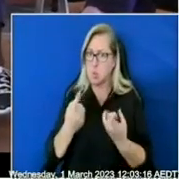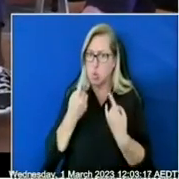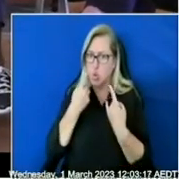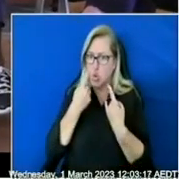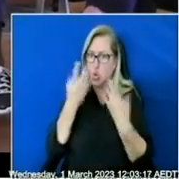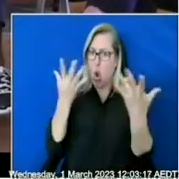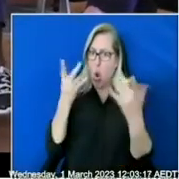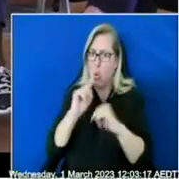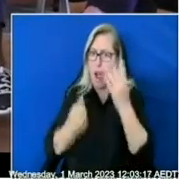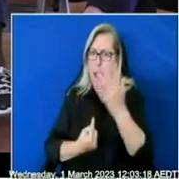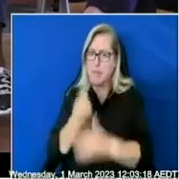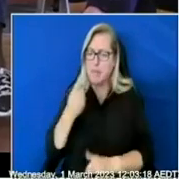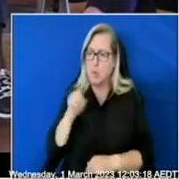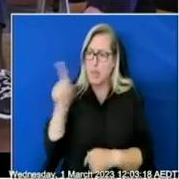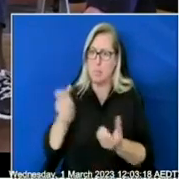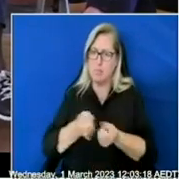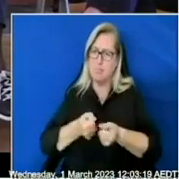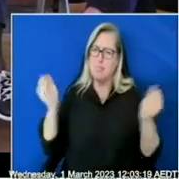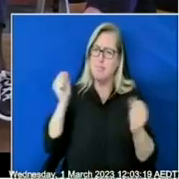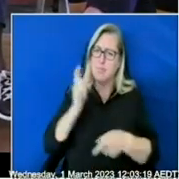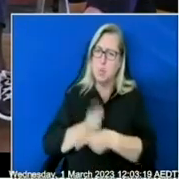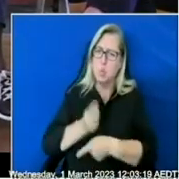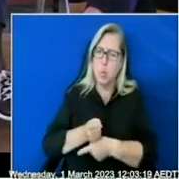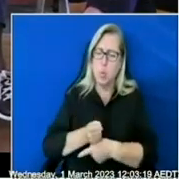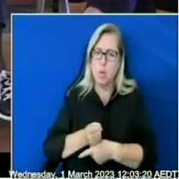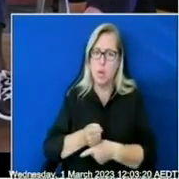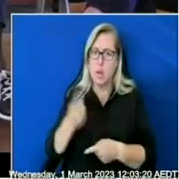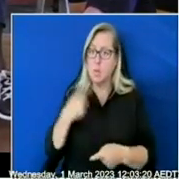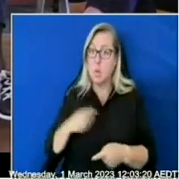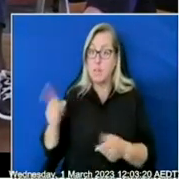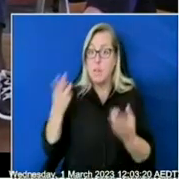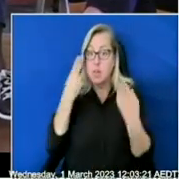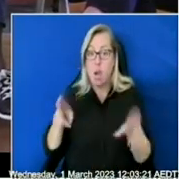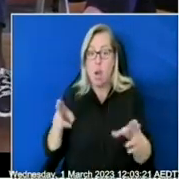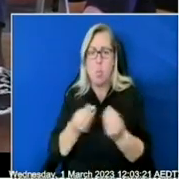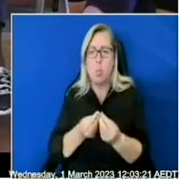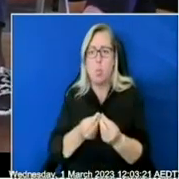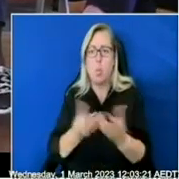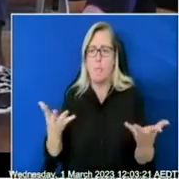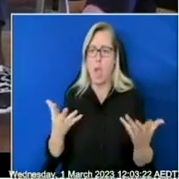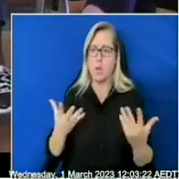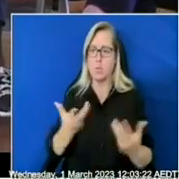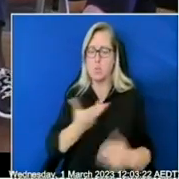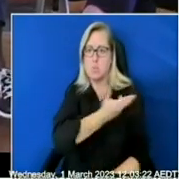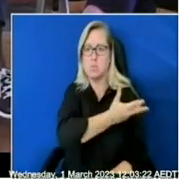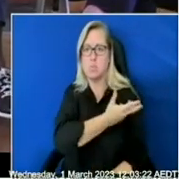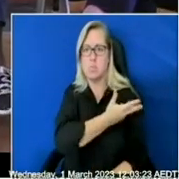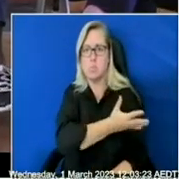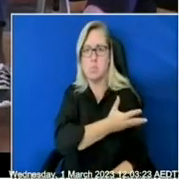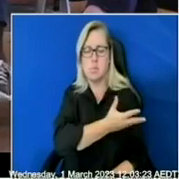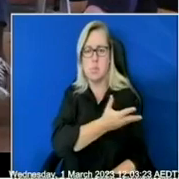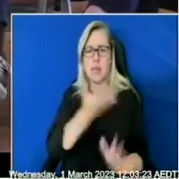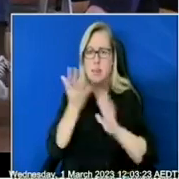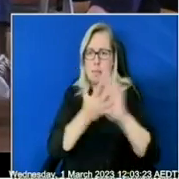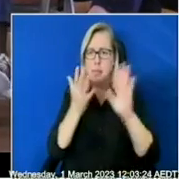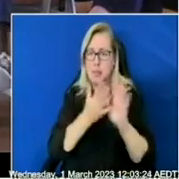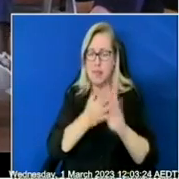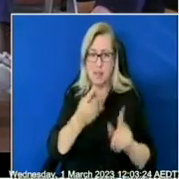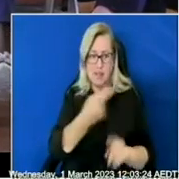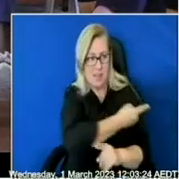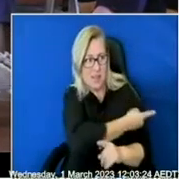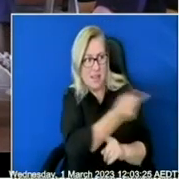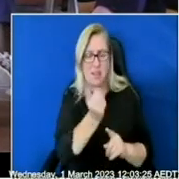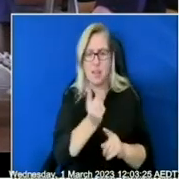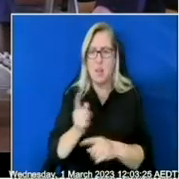dignity. He was treated inhumanely, and we need to fix